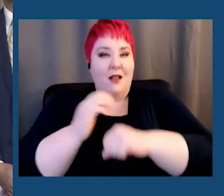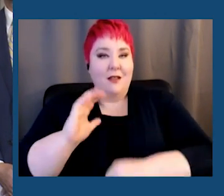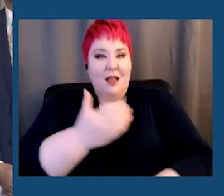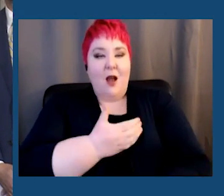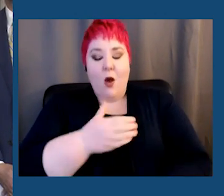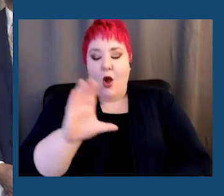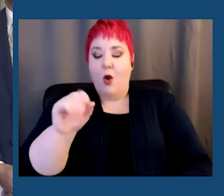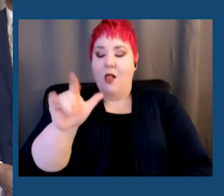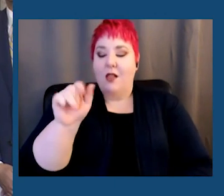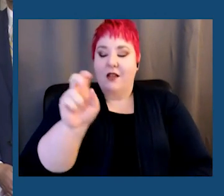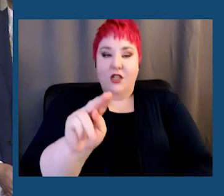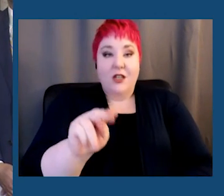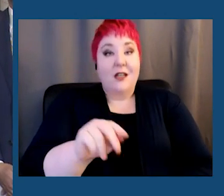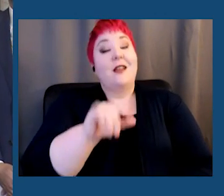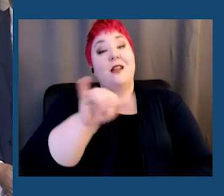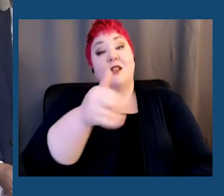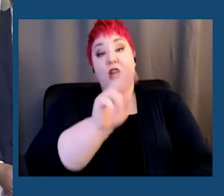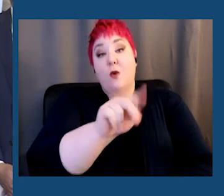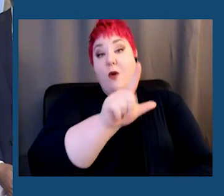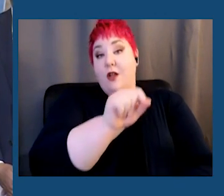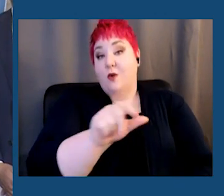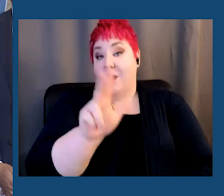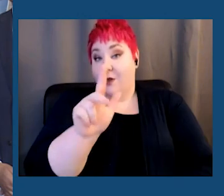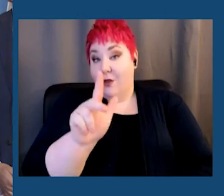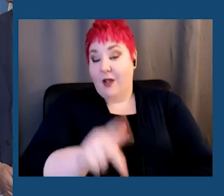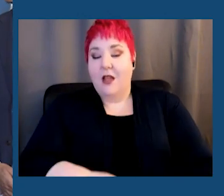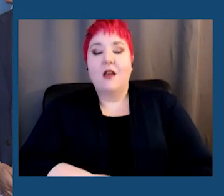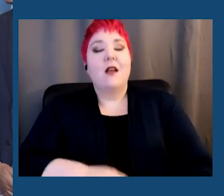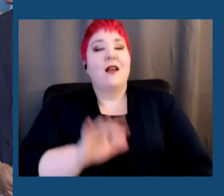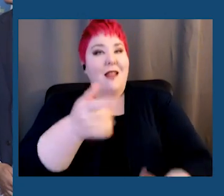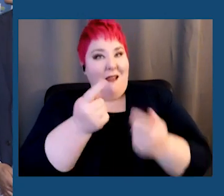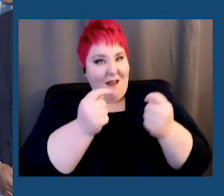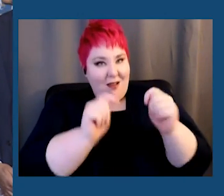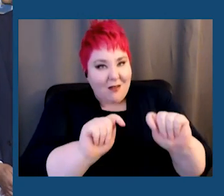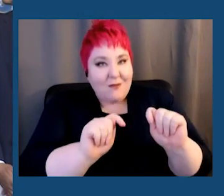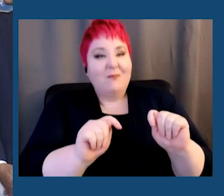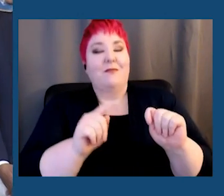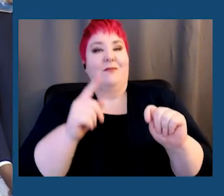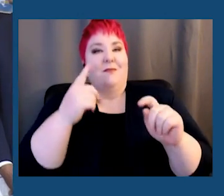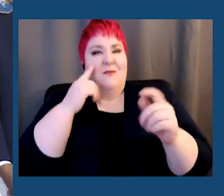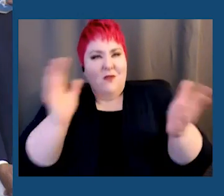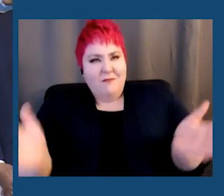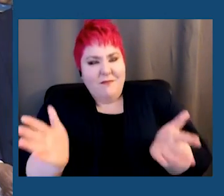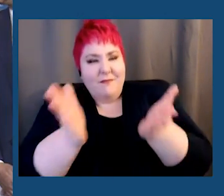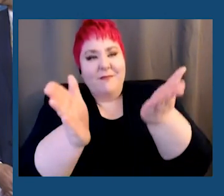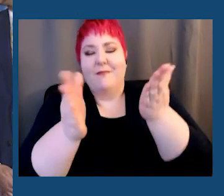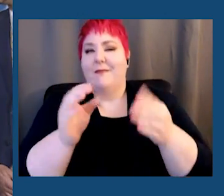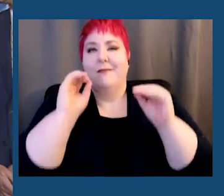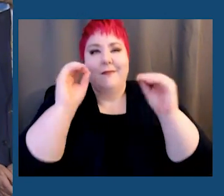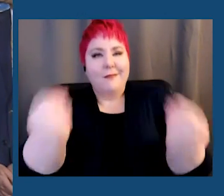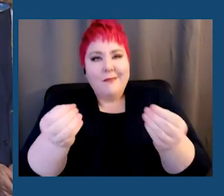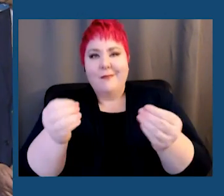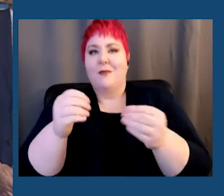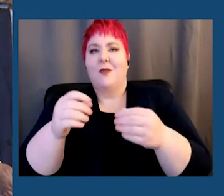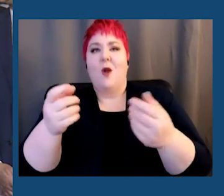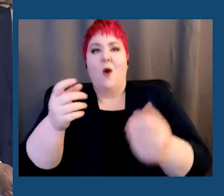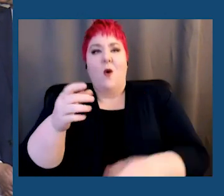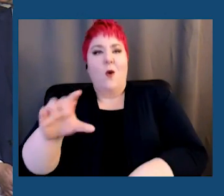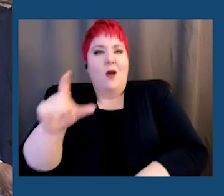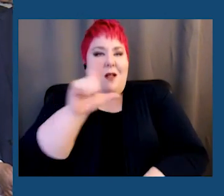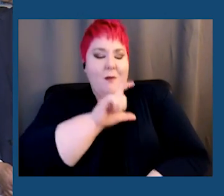of 2023. In its effort to address the lack of enforcement and accountability of retail theft,